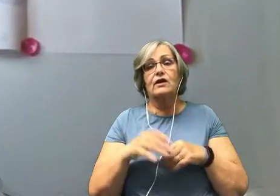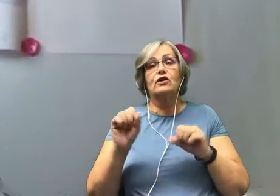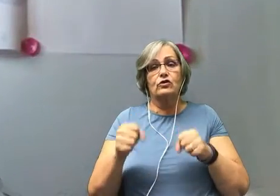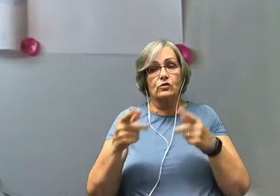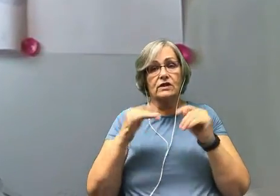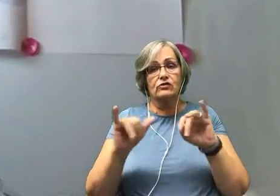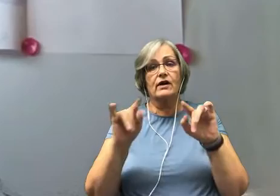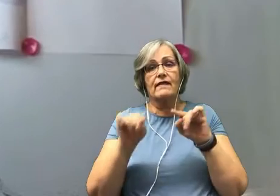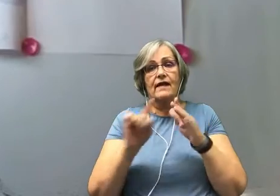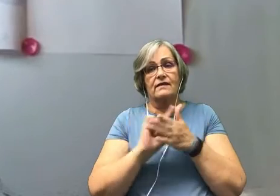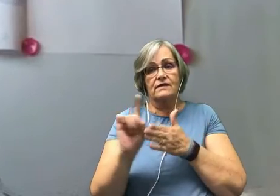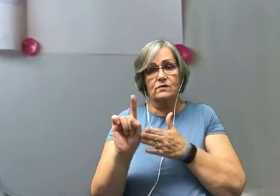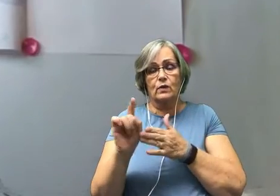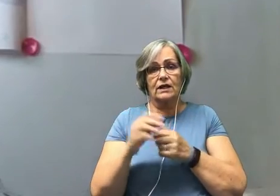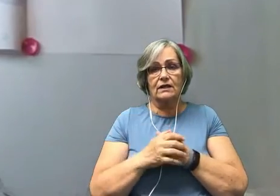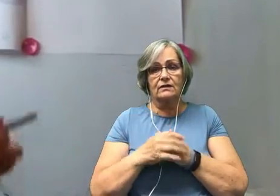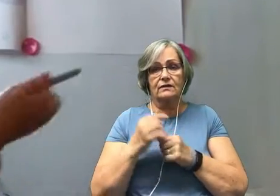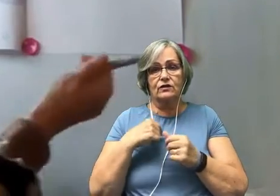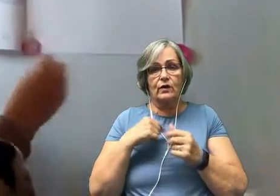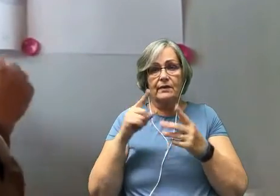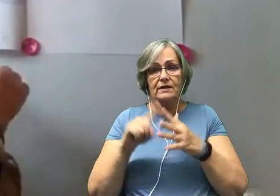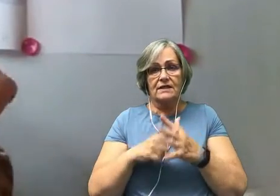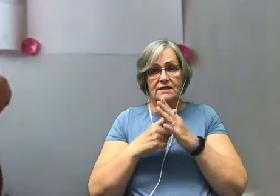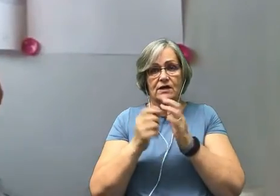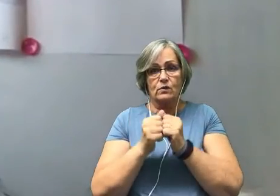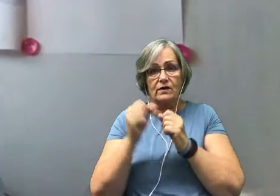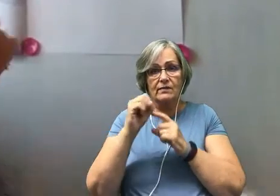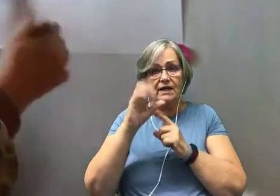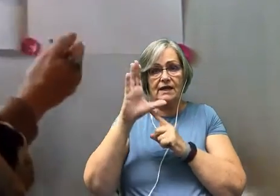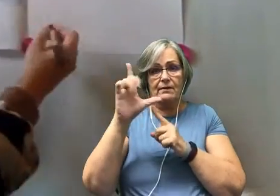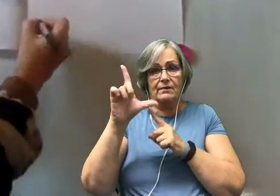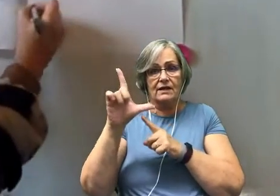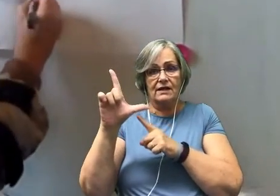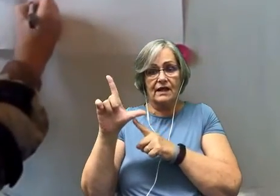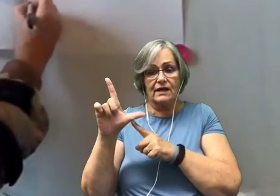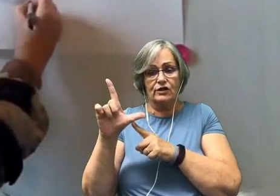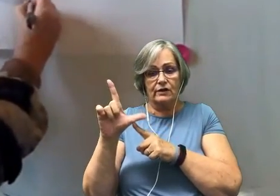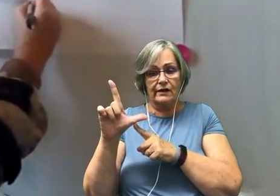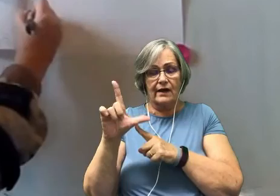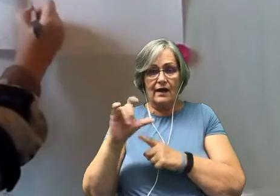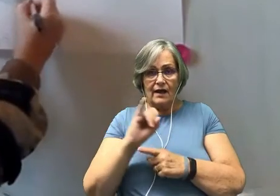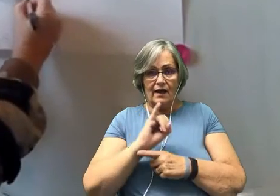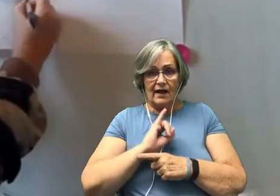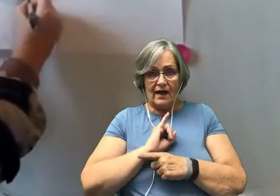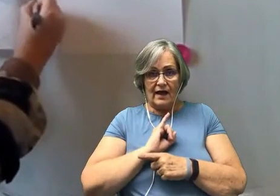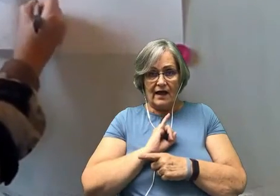a line, you can try it this week. I'm going to go ahead and start with my capital letter.